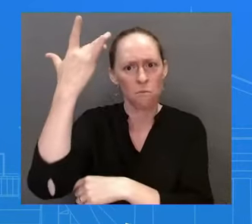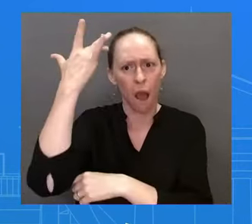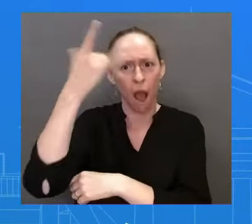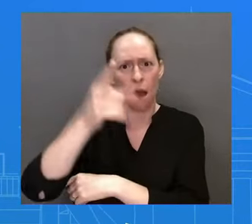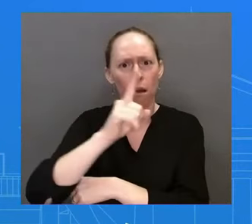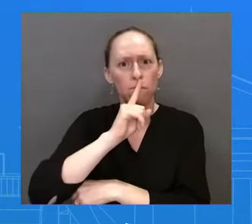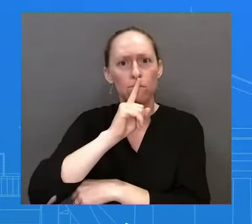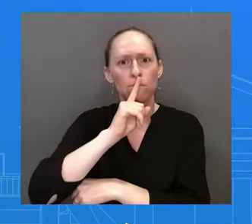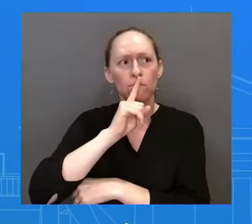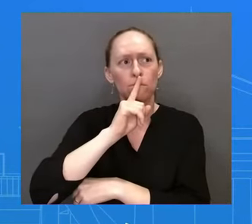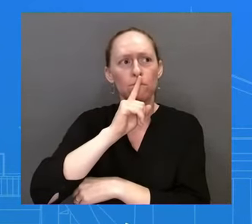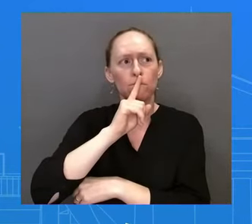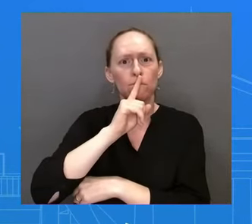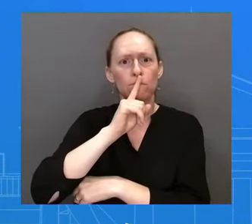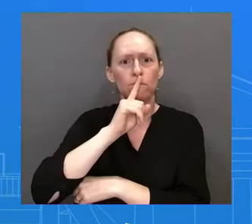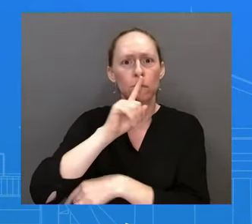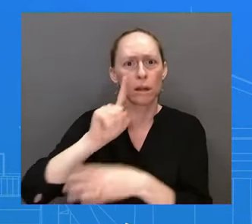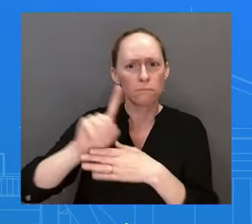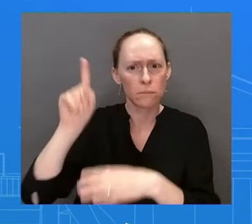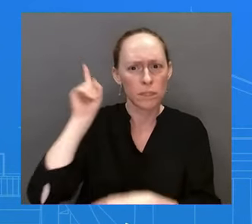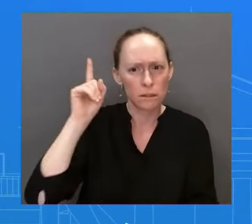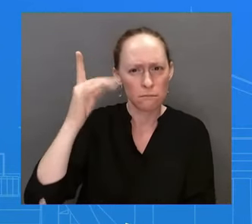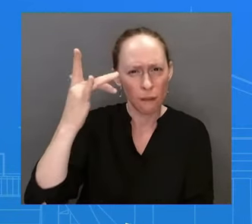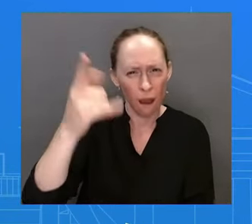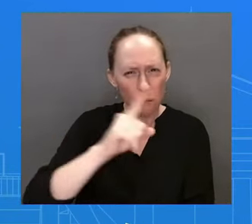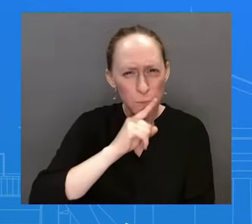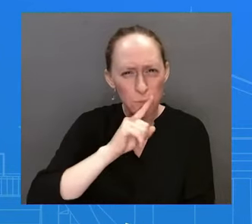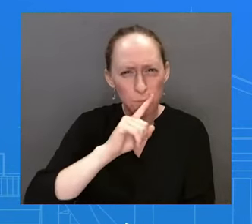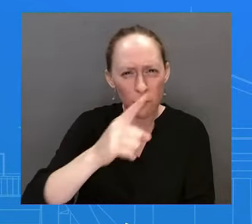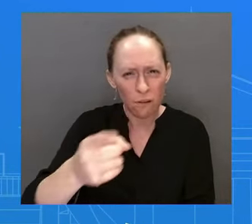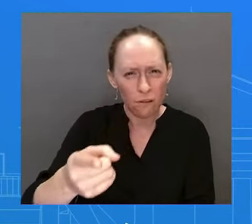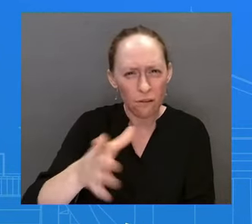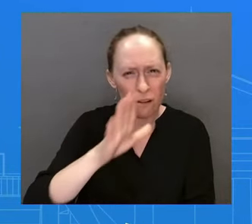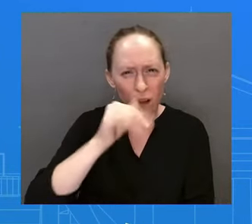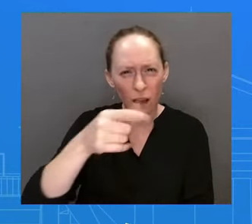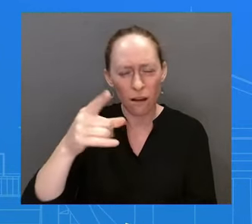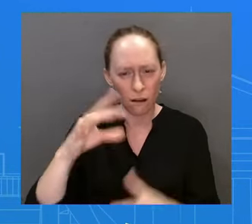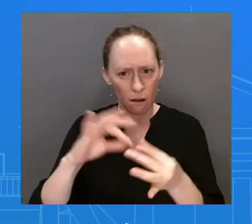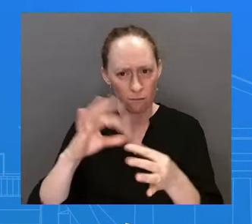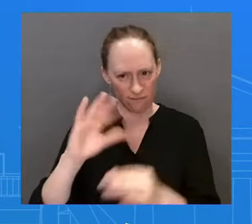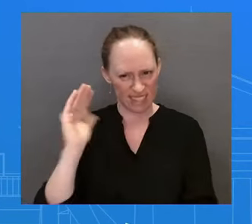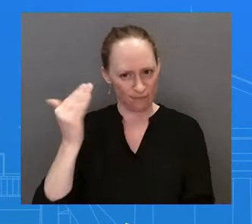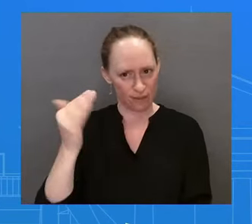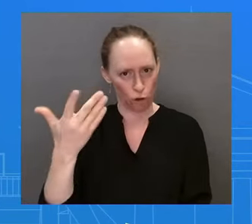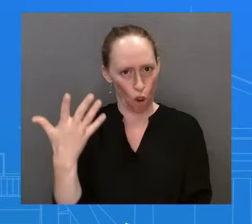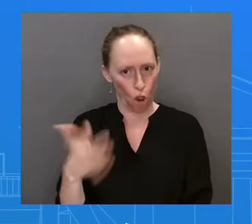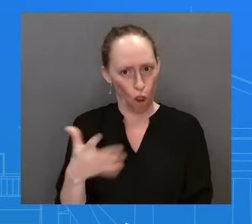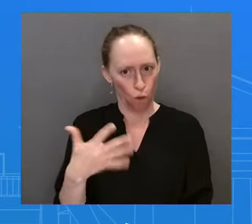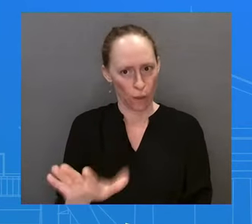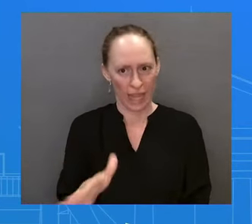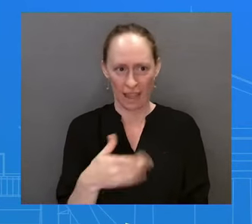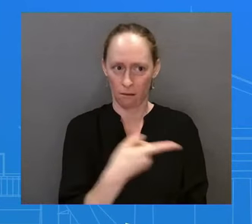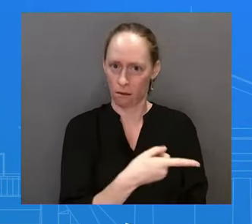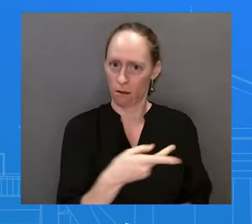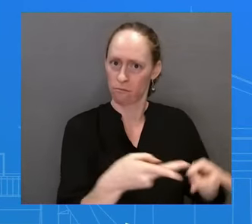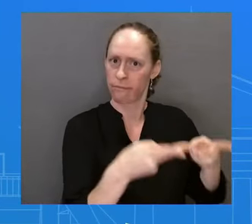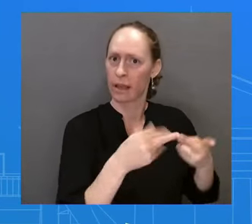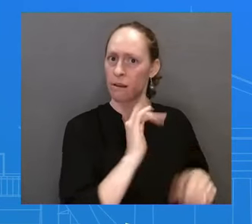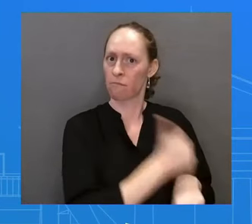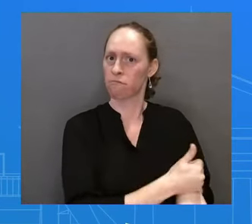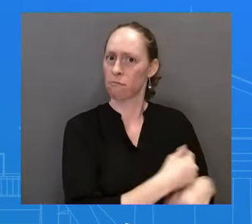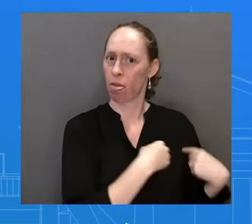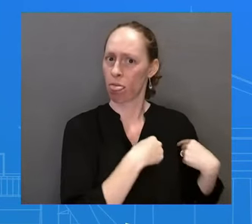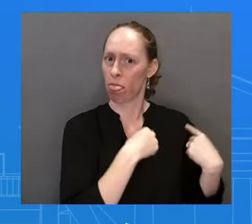weren't going to establish but had already established this facility. Why wait till Saturday to put this out there? I'm actually really glad you asked that